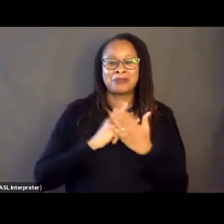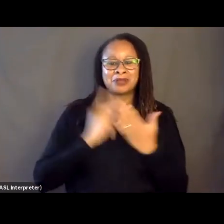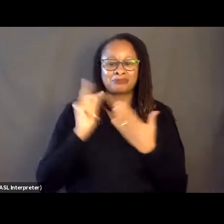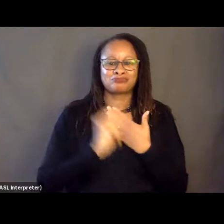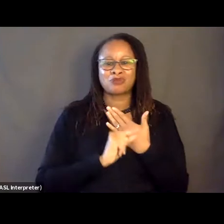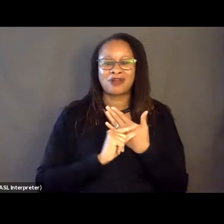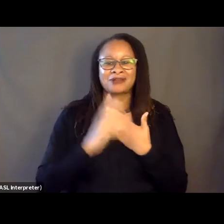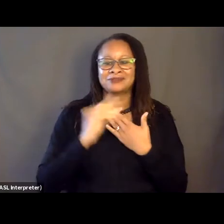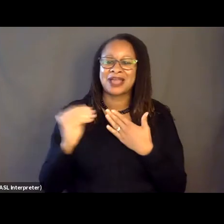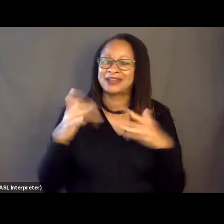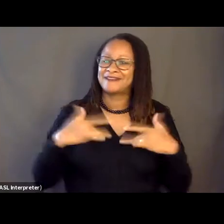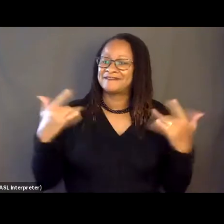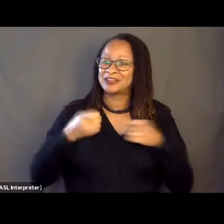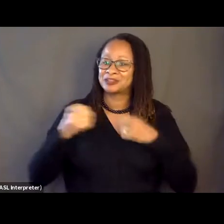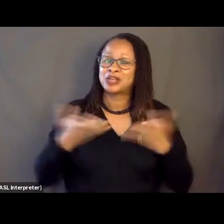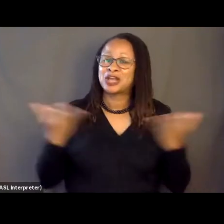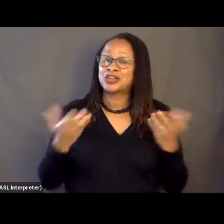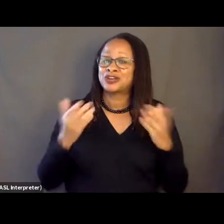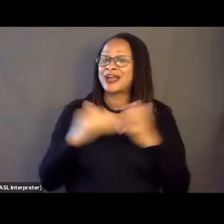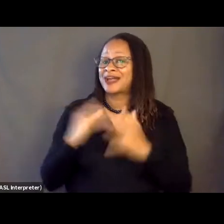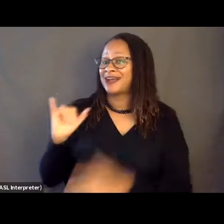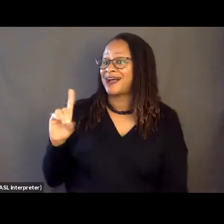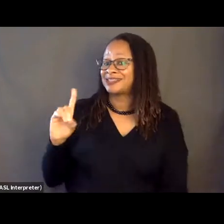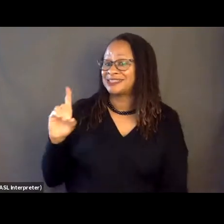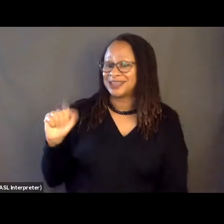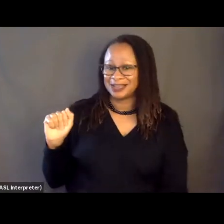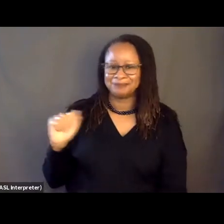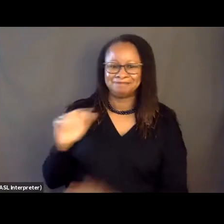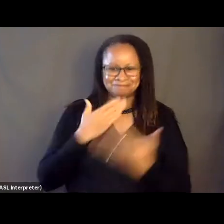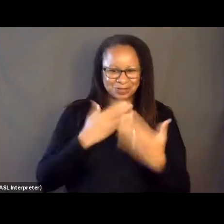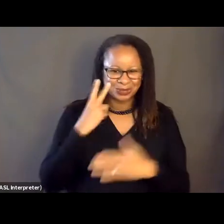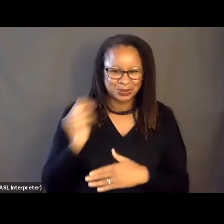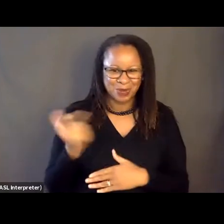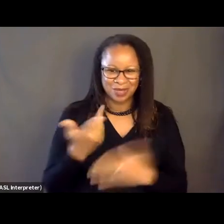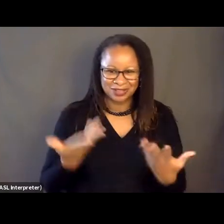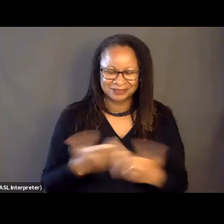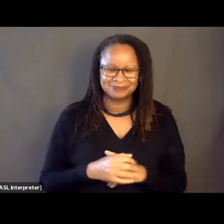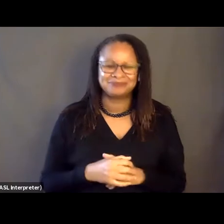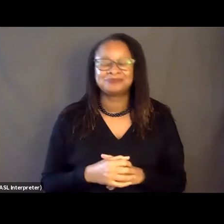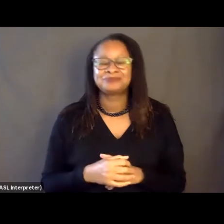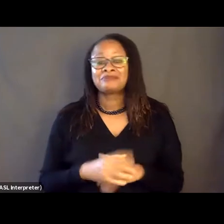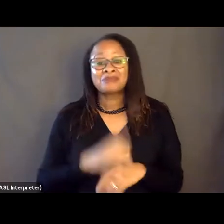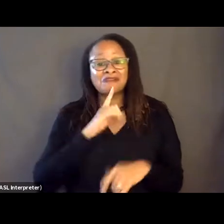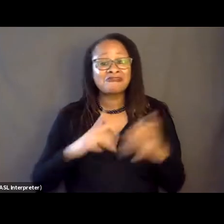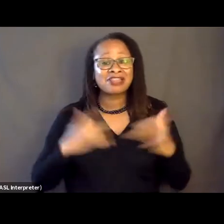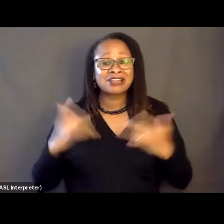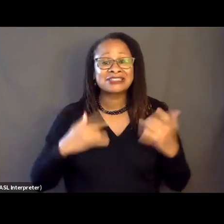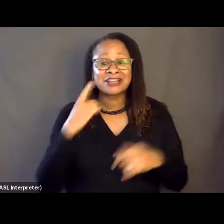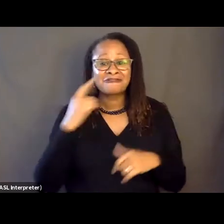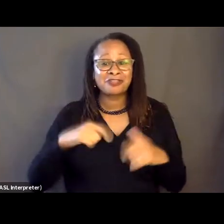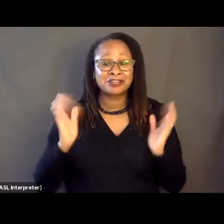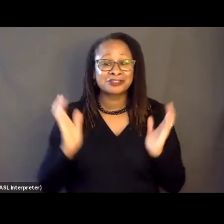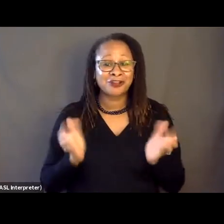Manager here at the International Documentary Association. Good to see you all again. Really excited for this